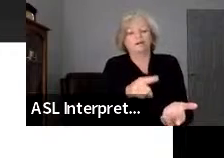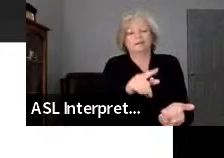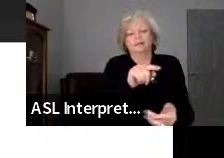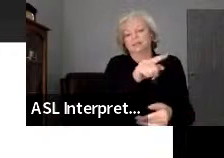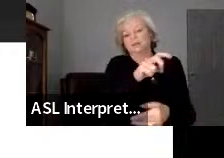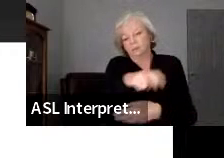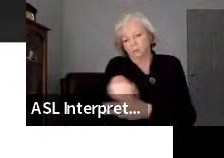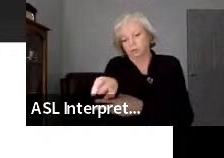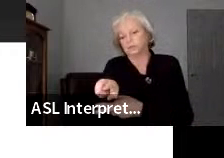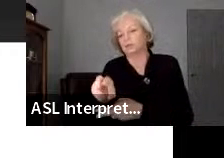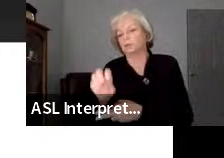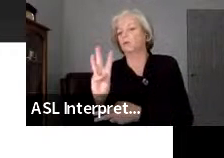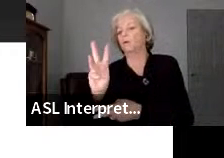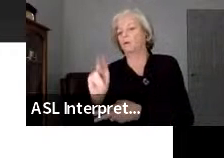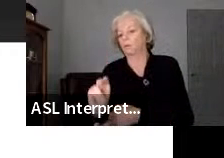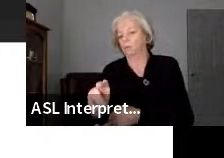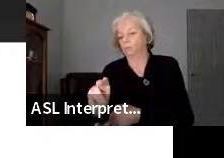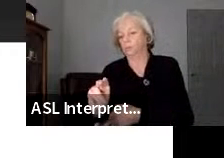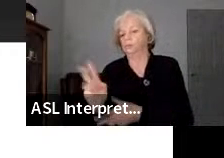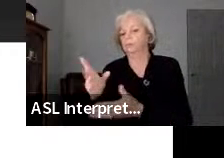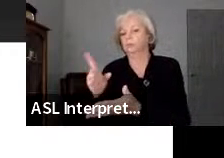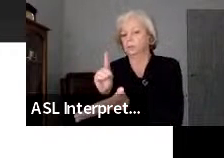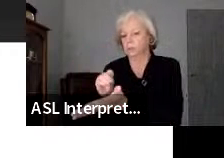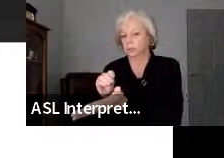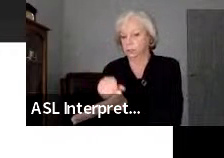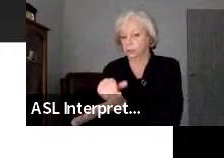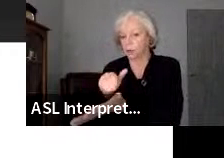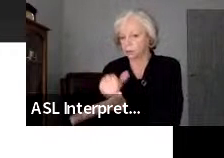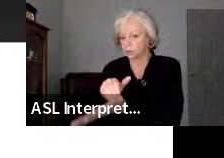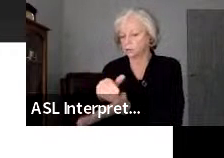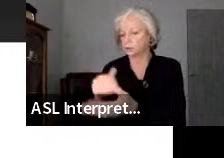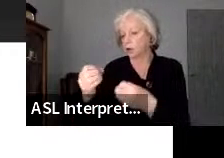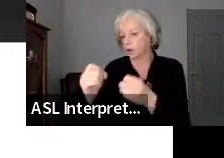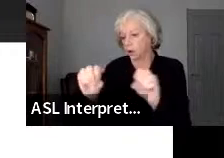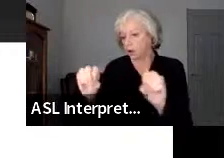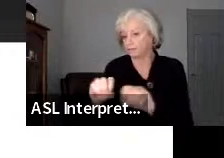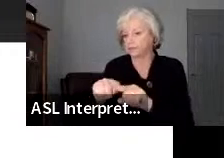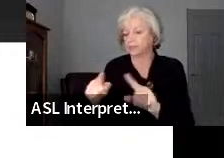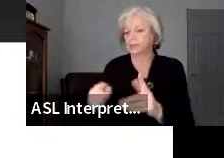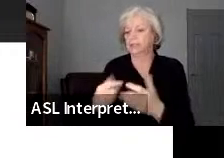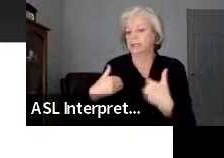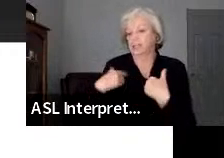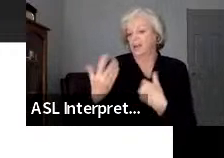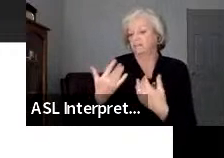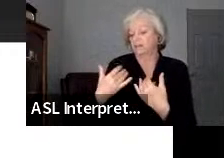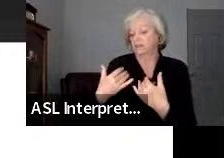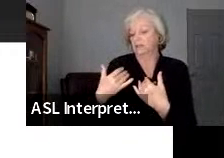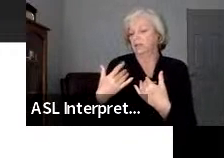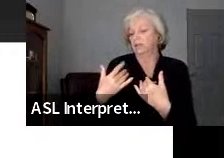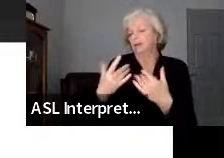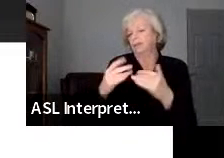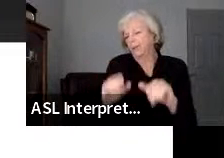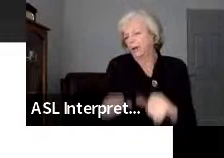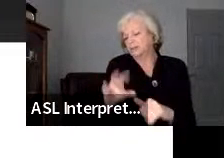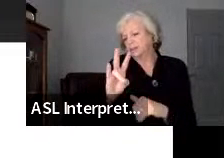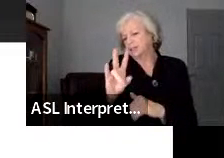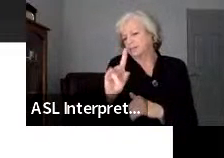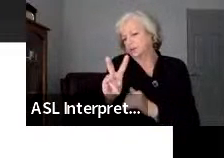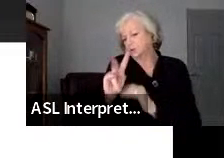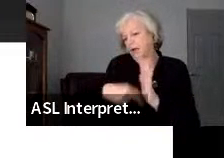to see their provider. And they can explore alternatives to a 72-hour hold, because often those are